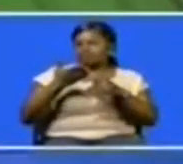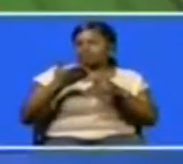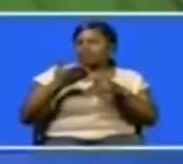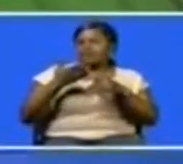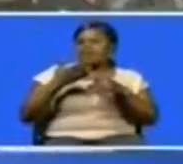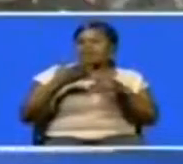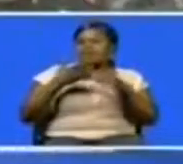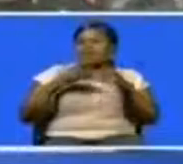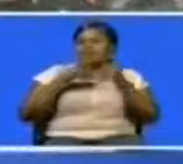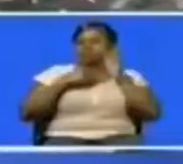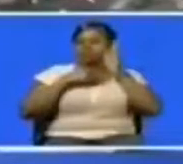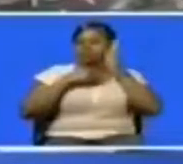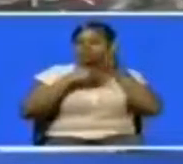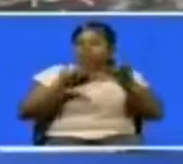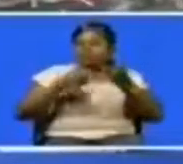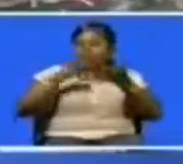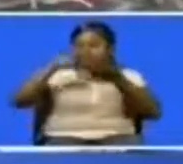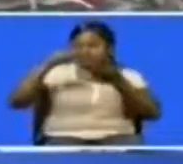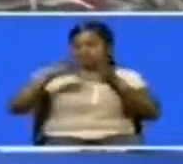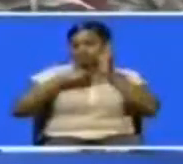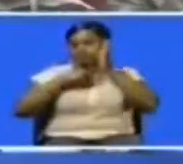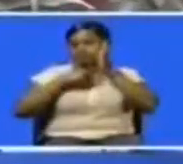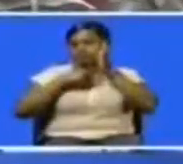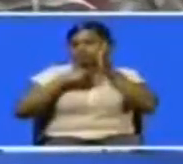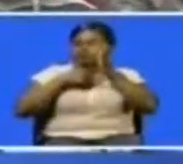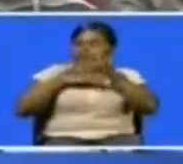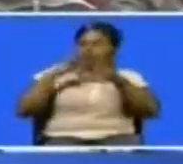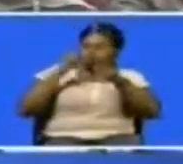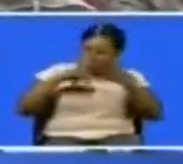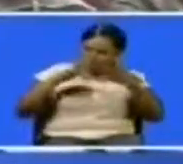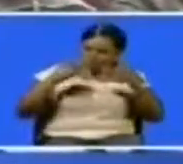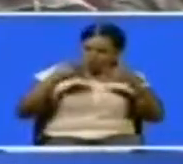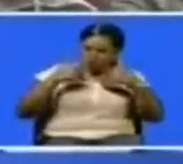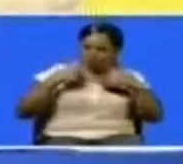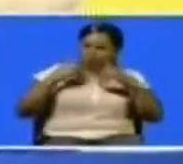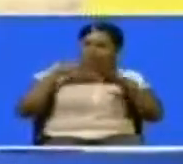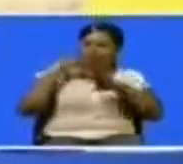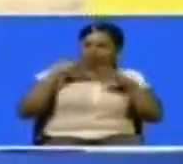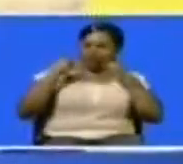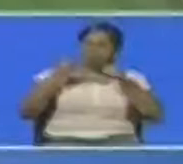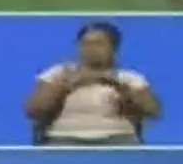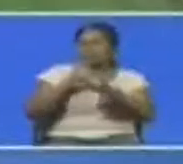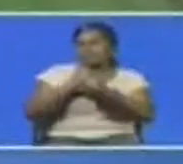The grades that will ensue will undoubtedly be the sole product of your hard